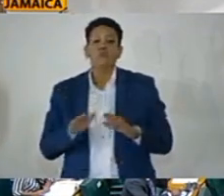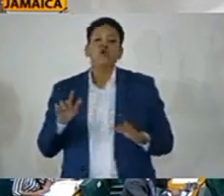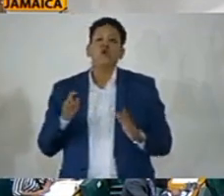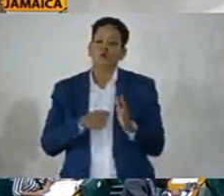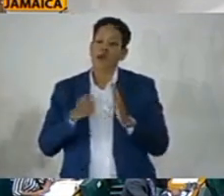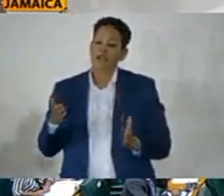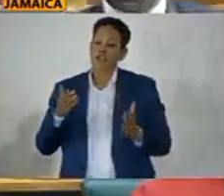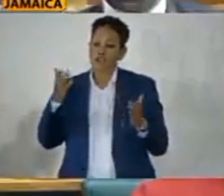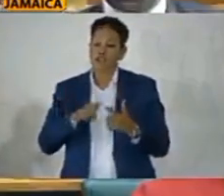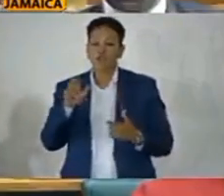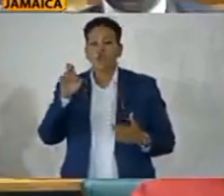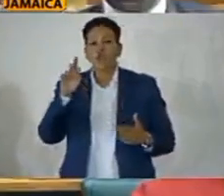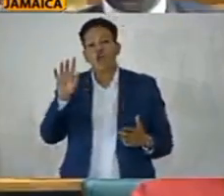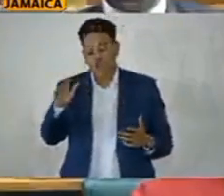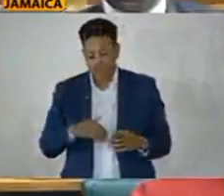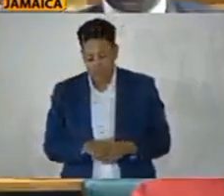The